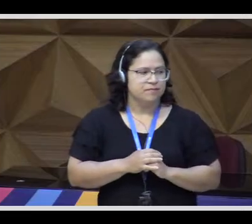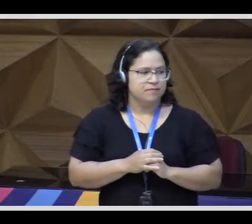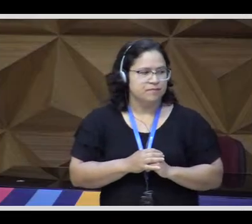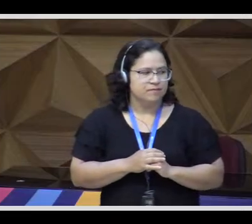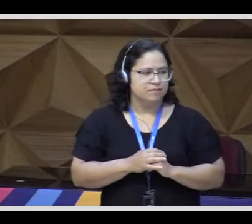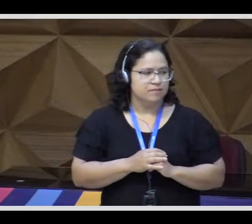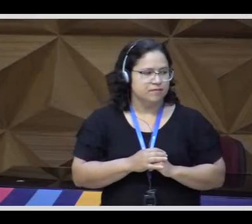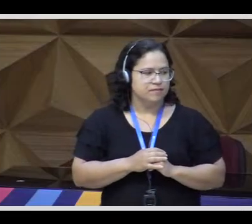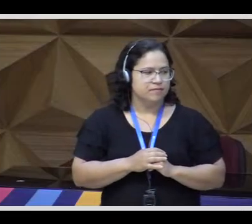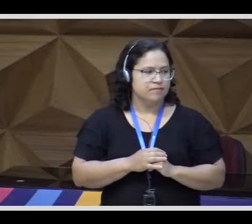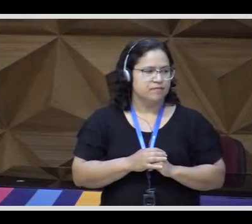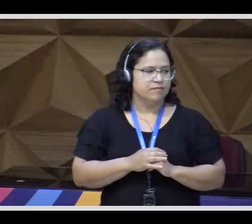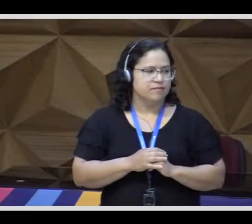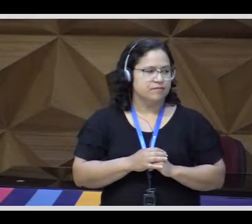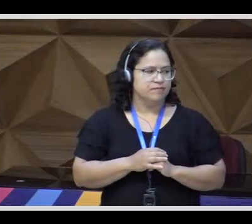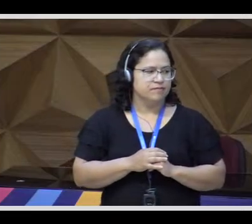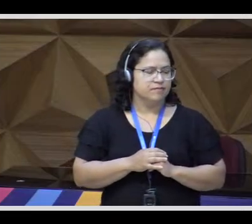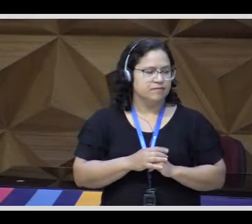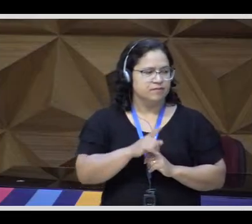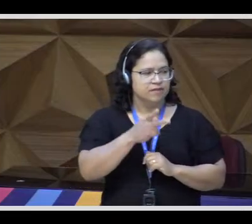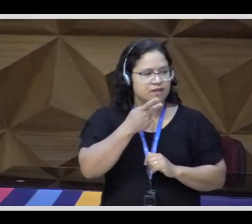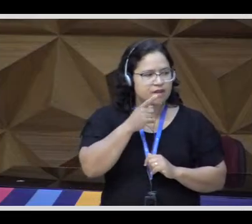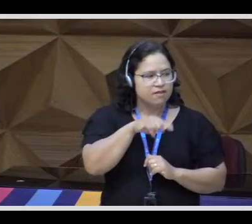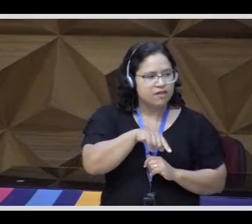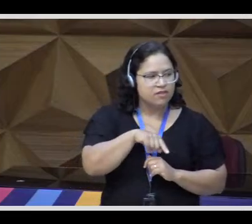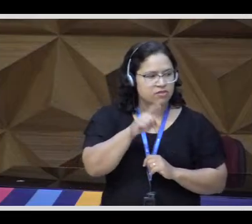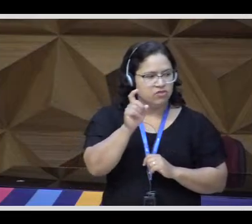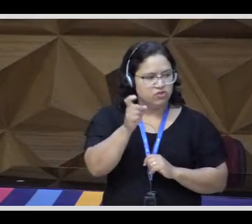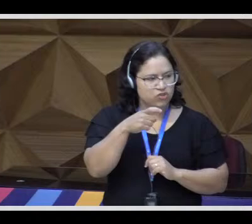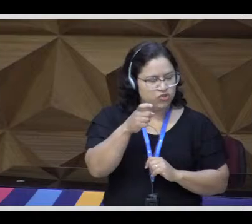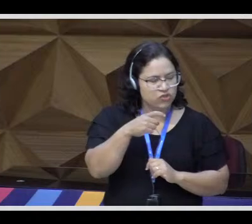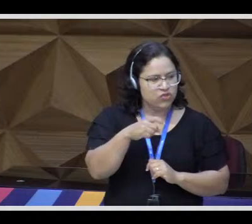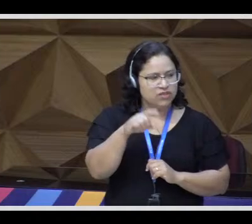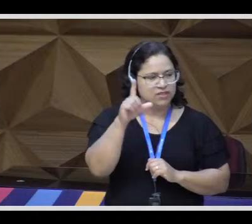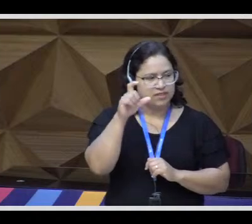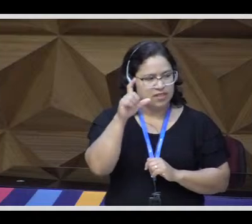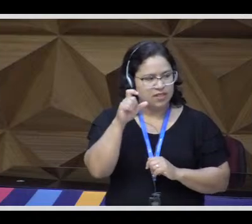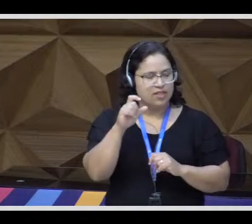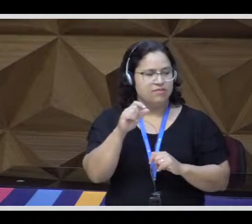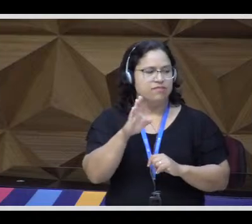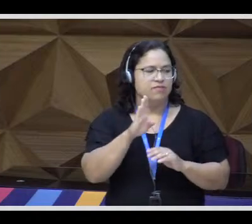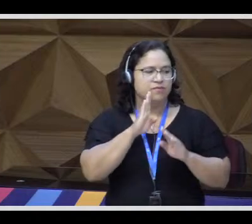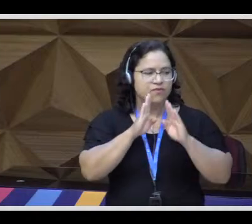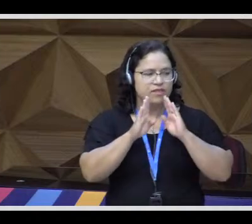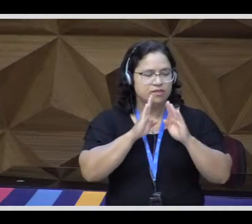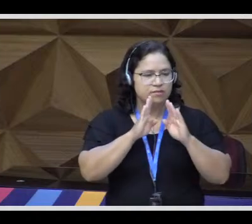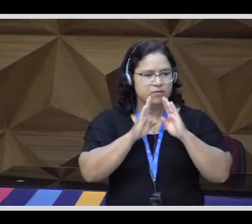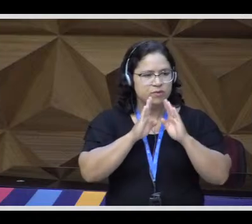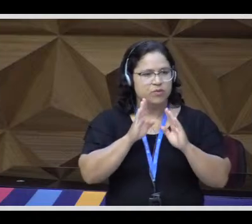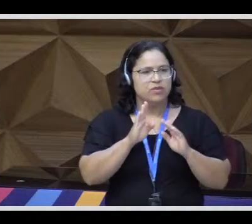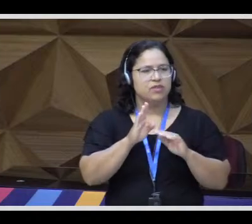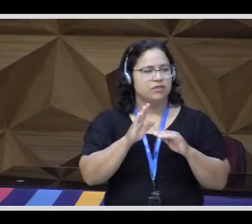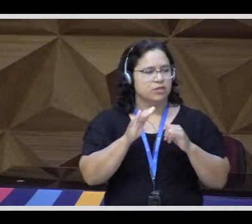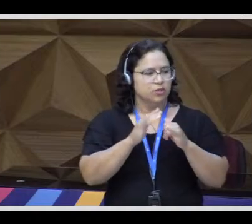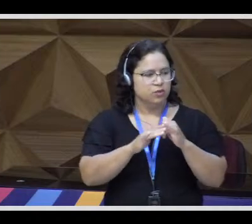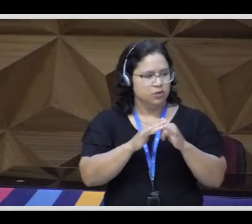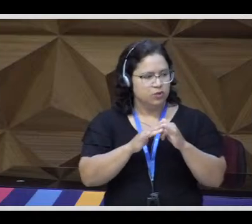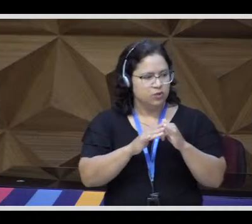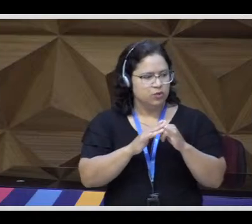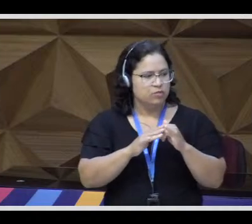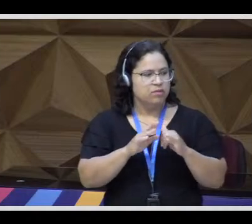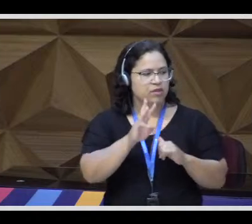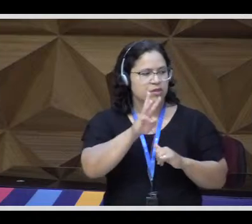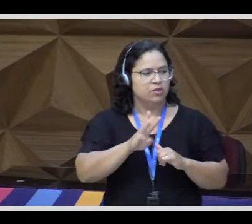it's X, Instagram, Facebook, Google, YouTube, Wikipedia, and TikTok. We collect data from there every